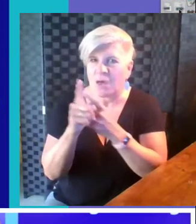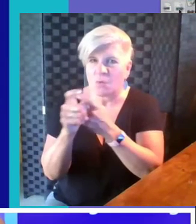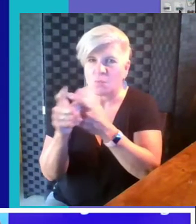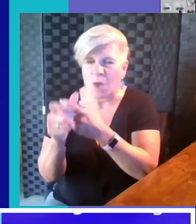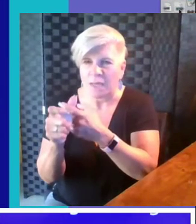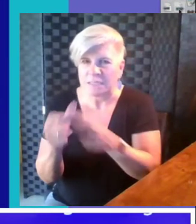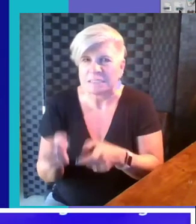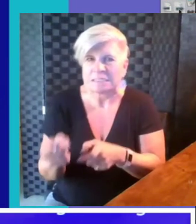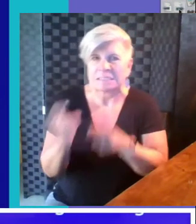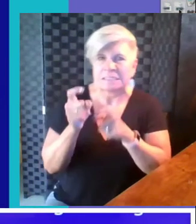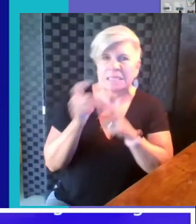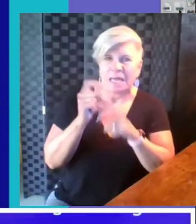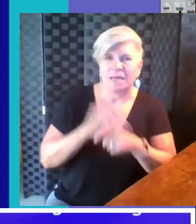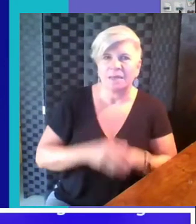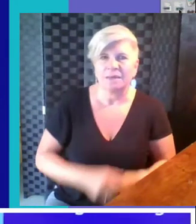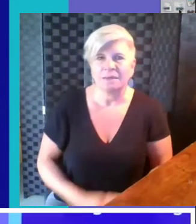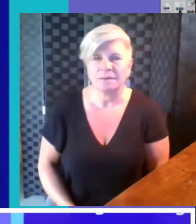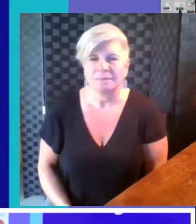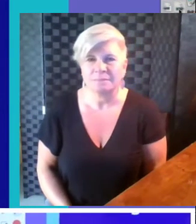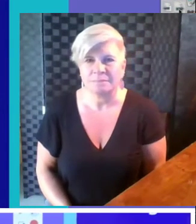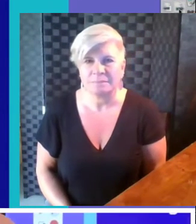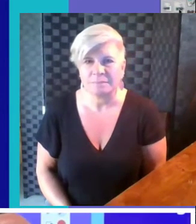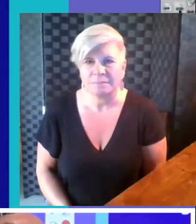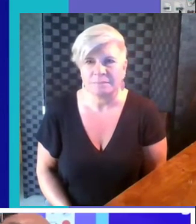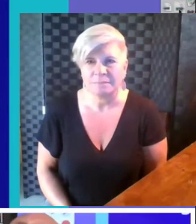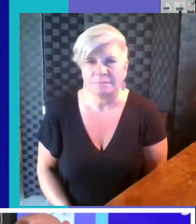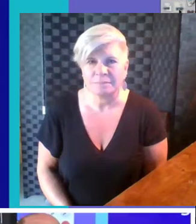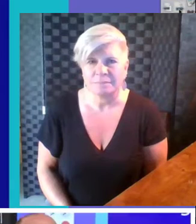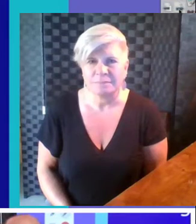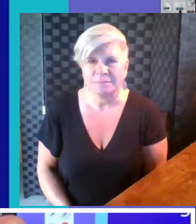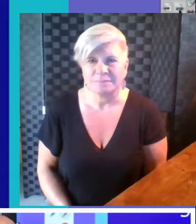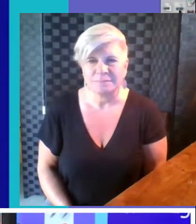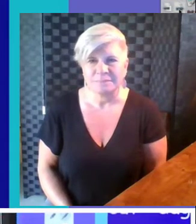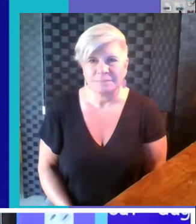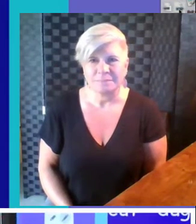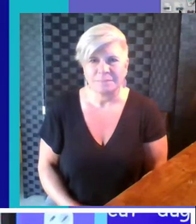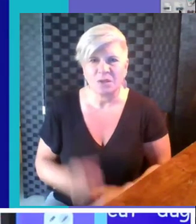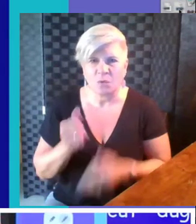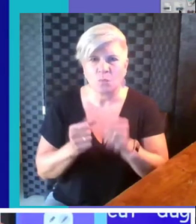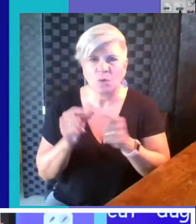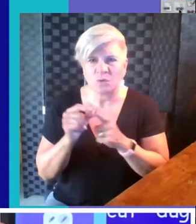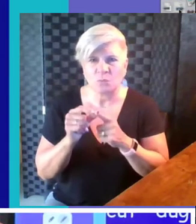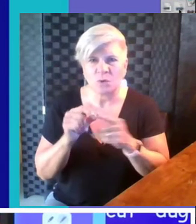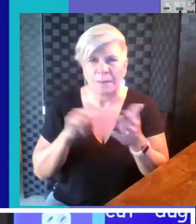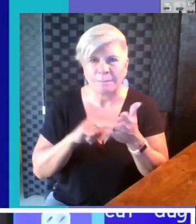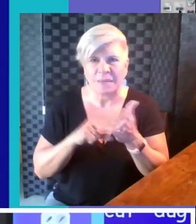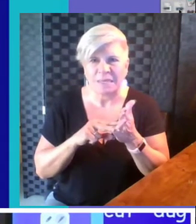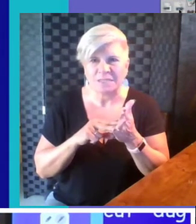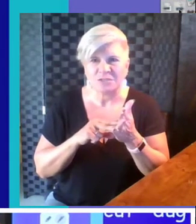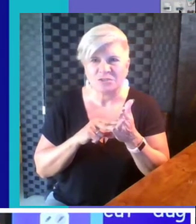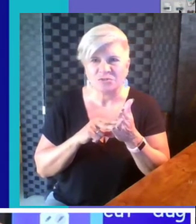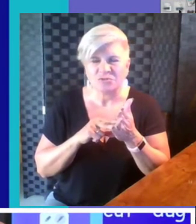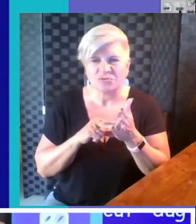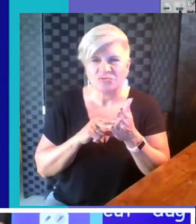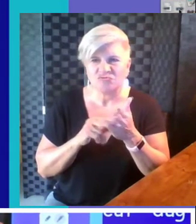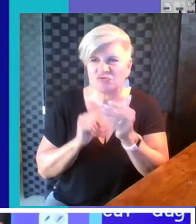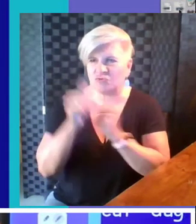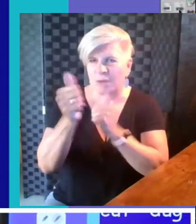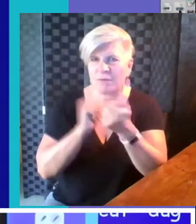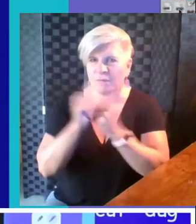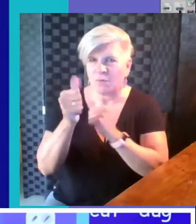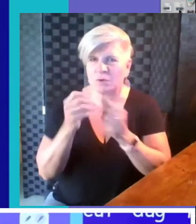run, tug. Which one of these is a means of transportation that takes you to